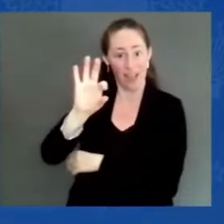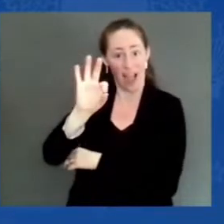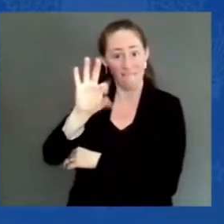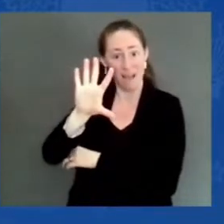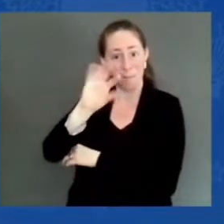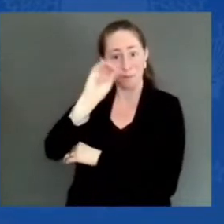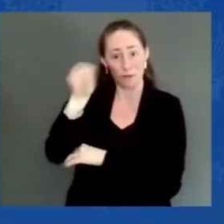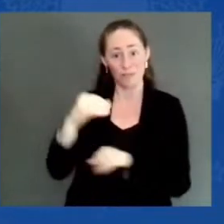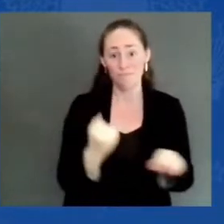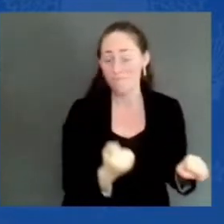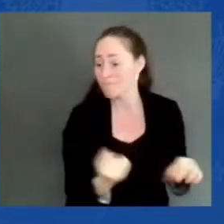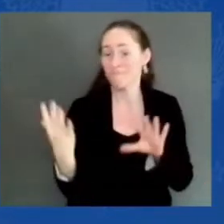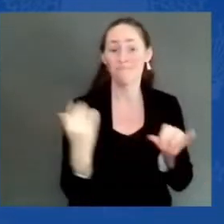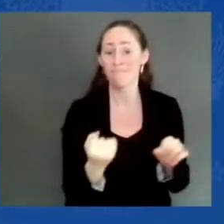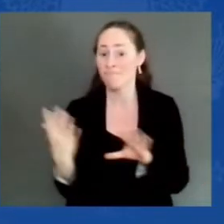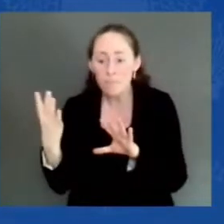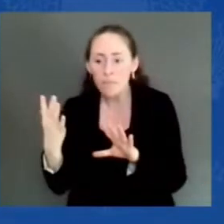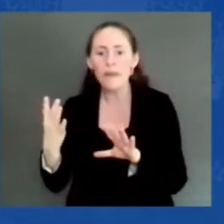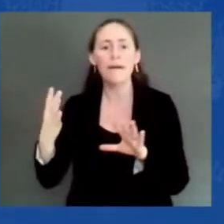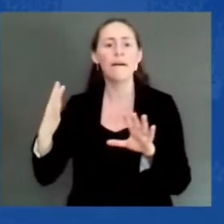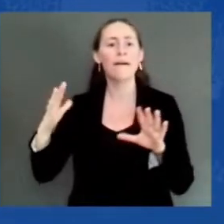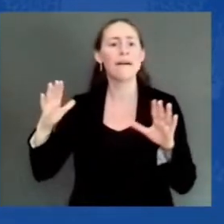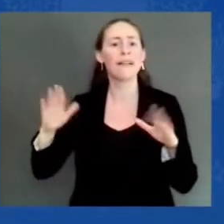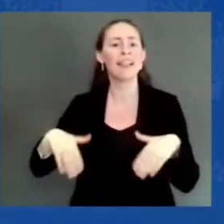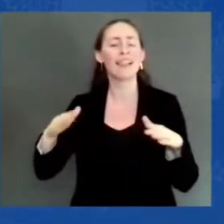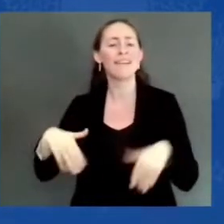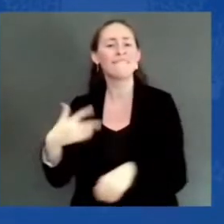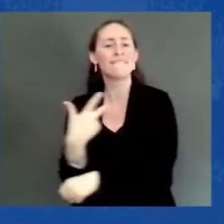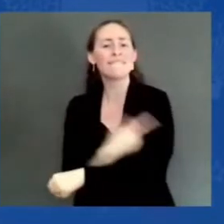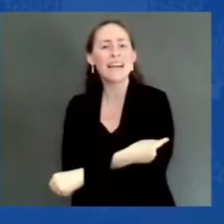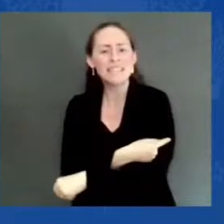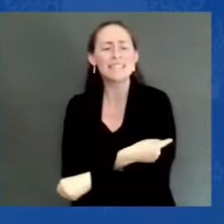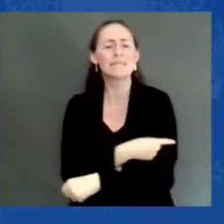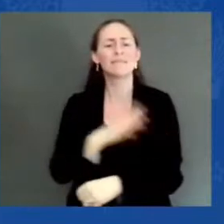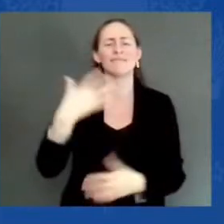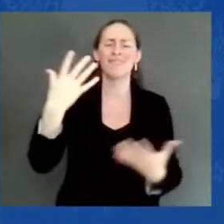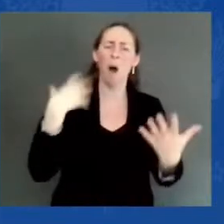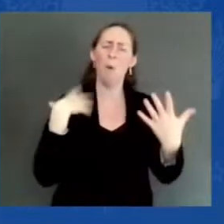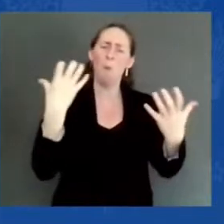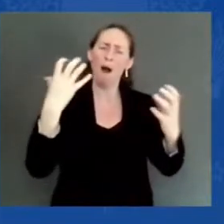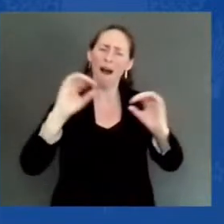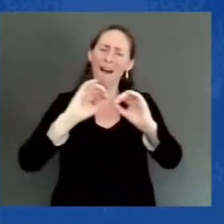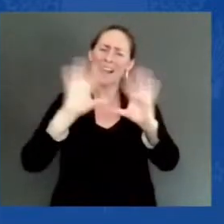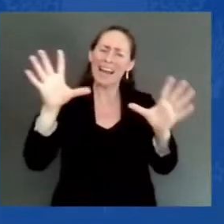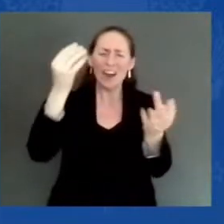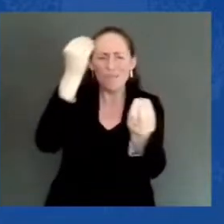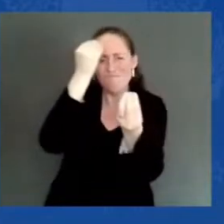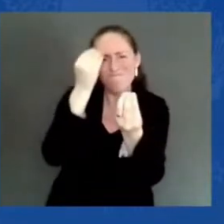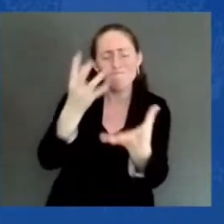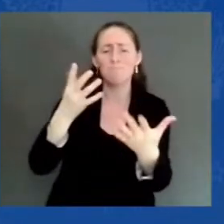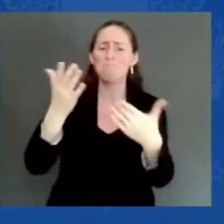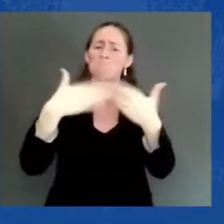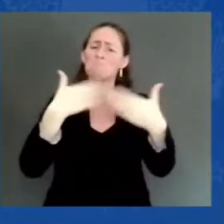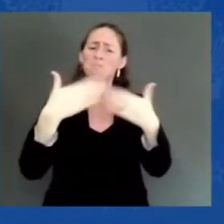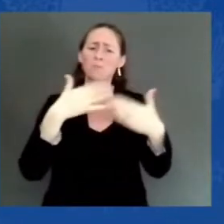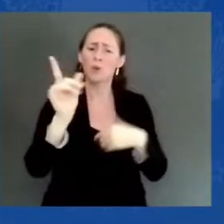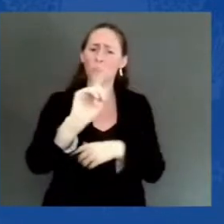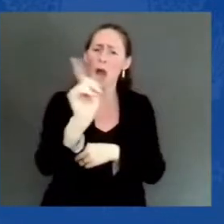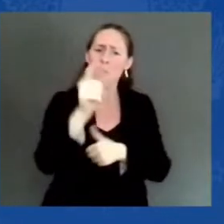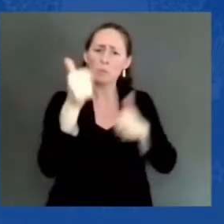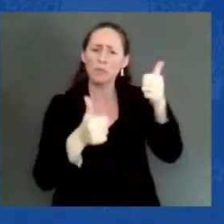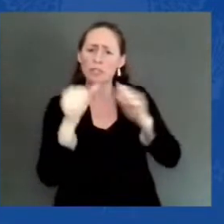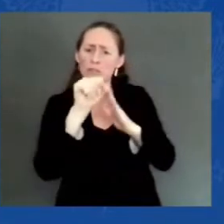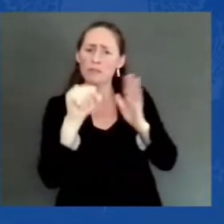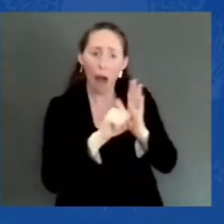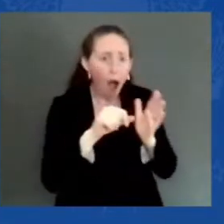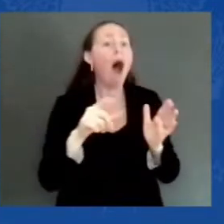low. But let me be clear, even in states where the vaccination rate is high, the unvaccinated in those